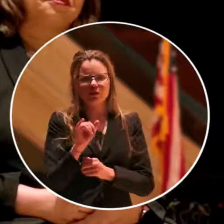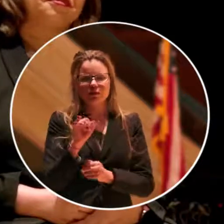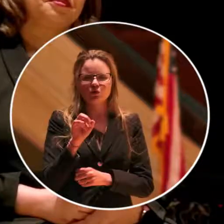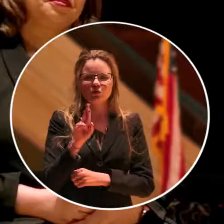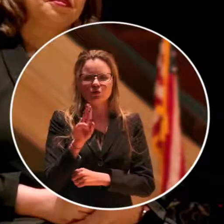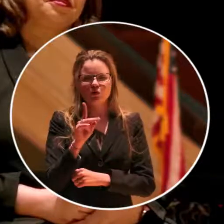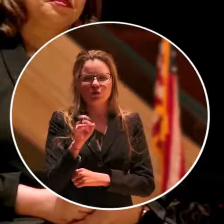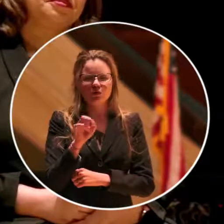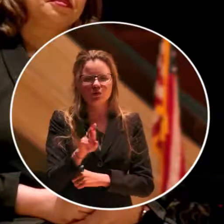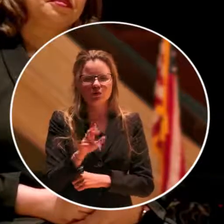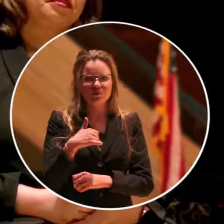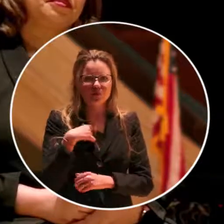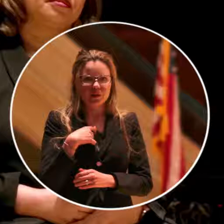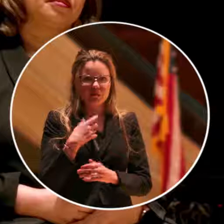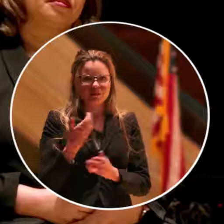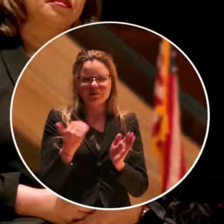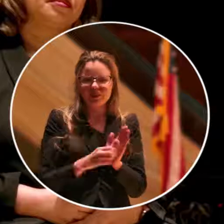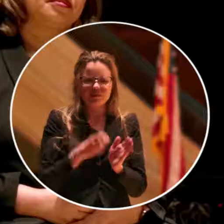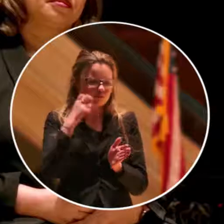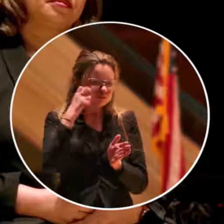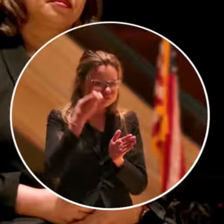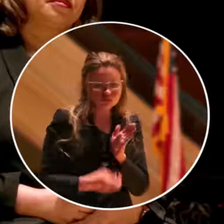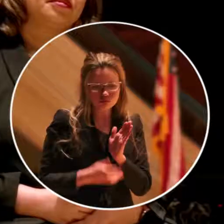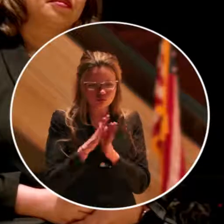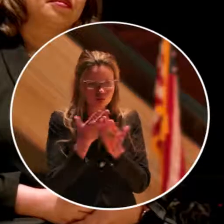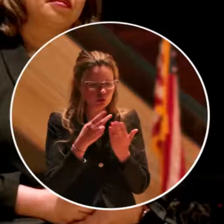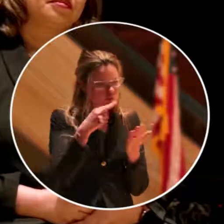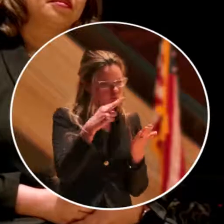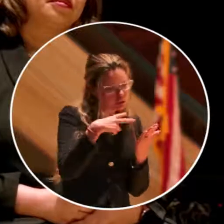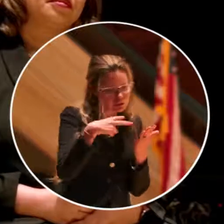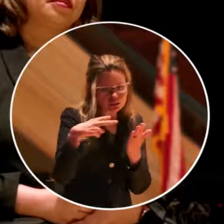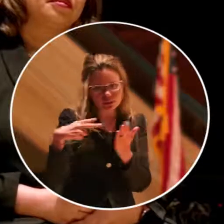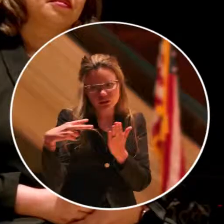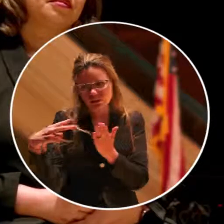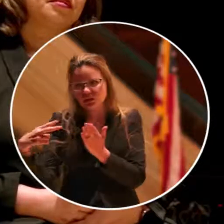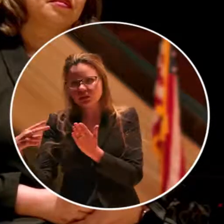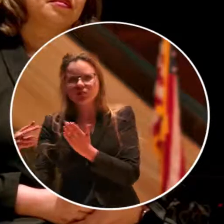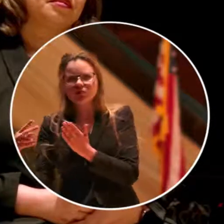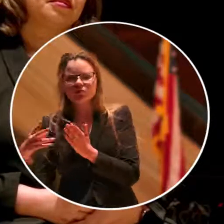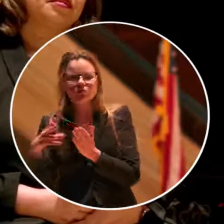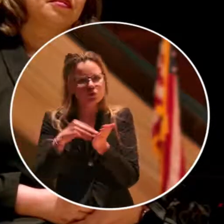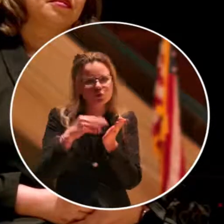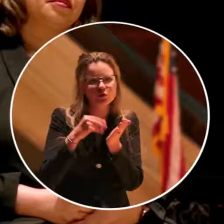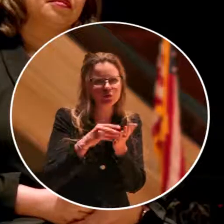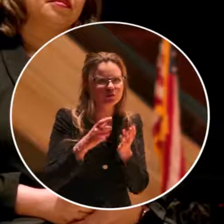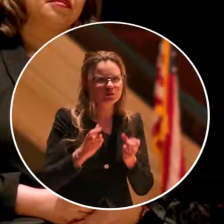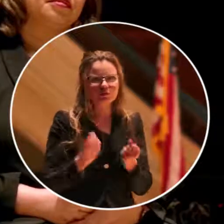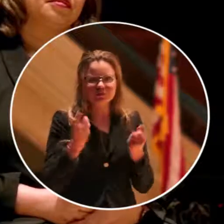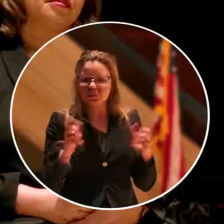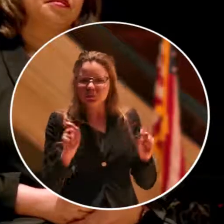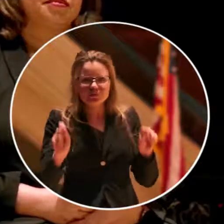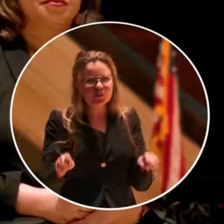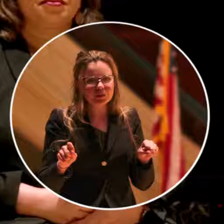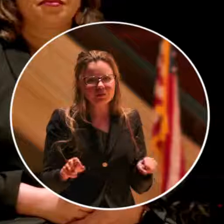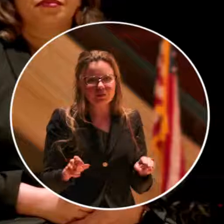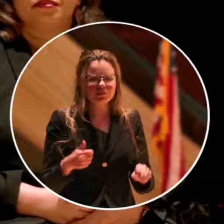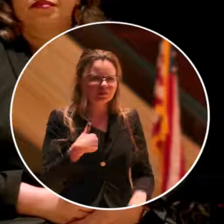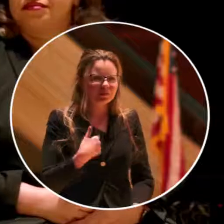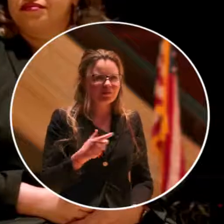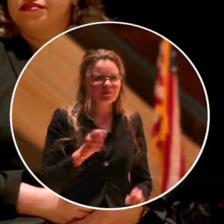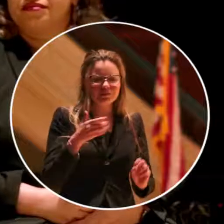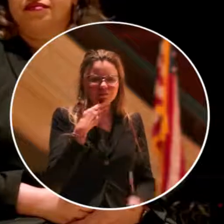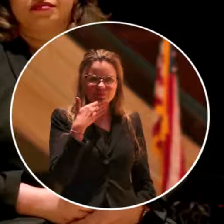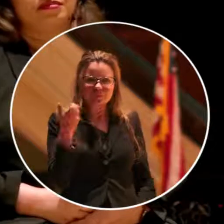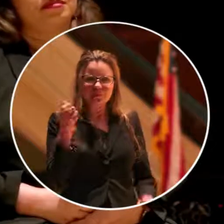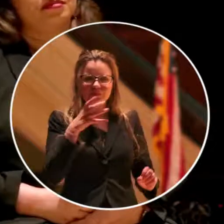myself diving into books about this so that I could learn as much as I could to be the best parent for